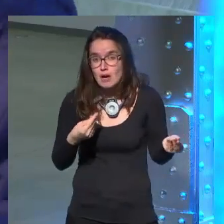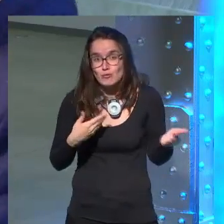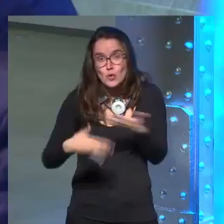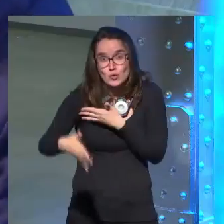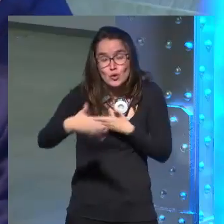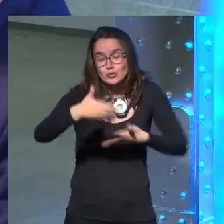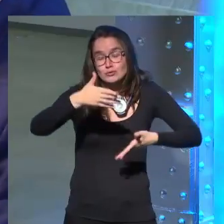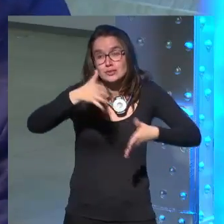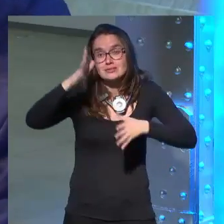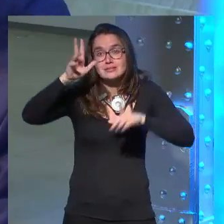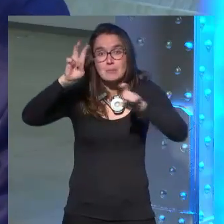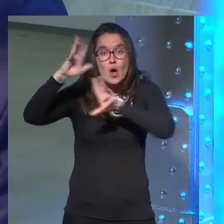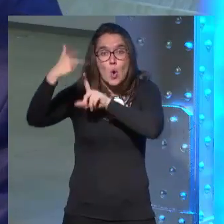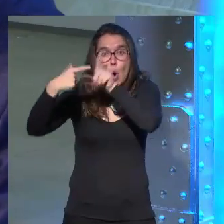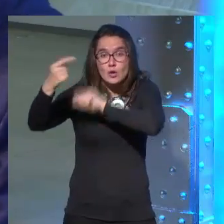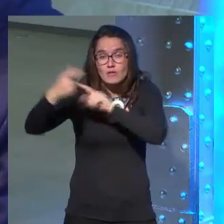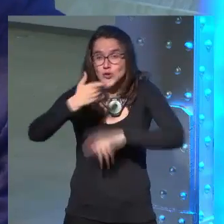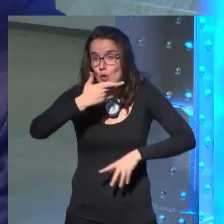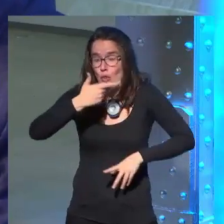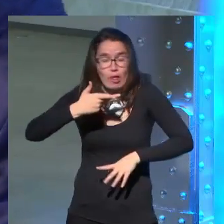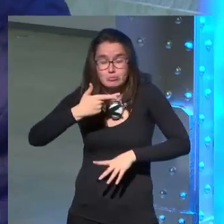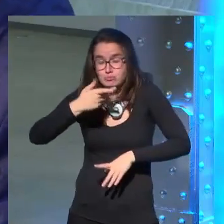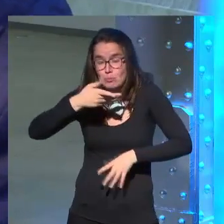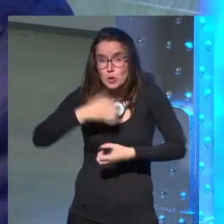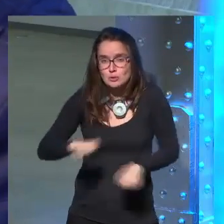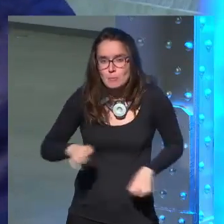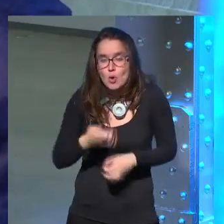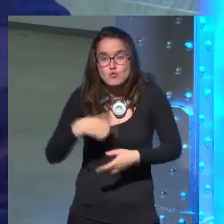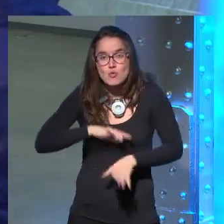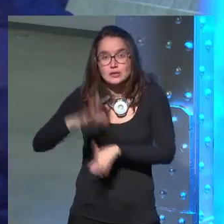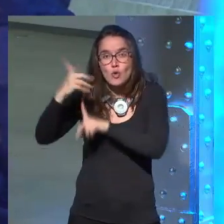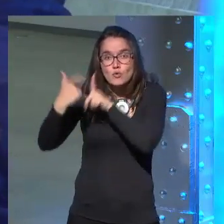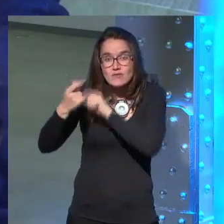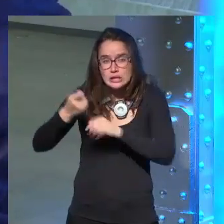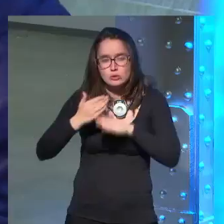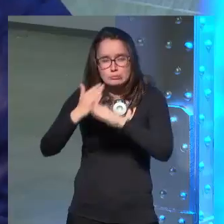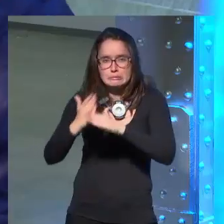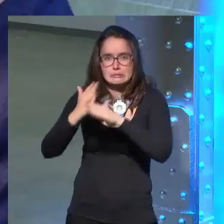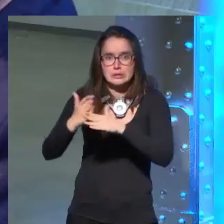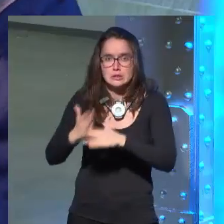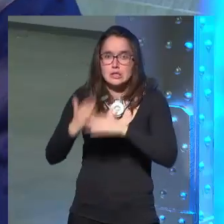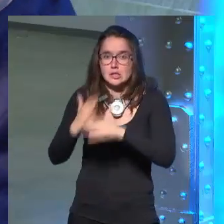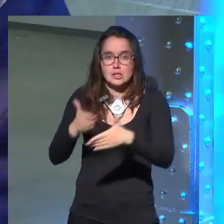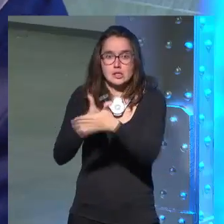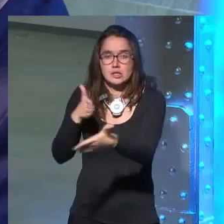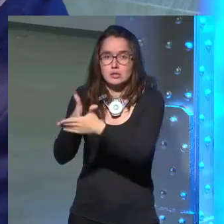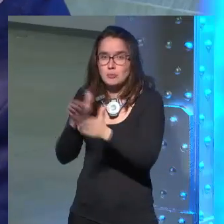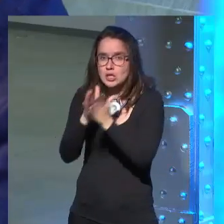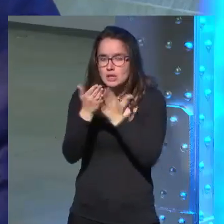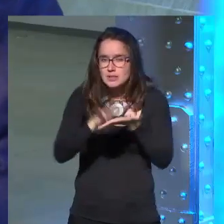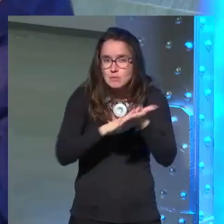We're stuck in our own universe. Yeah. And that is a very big theme in this book. The problem about being stuck inside a